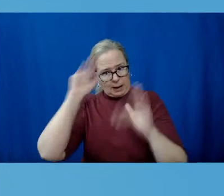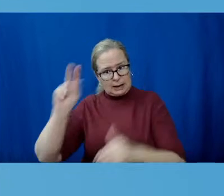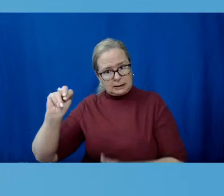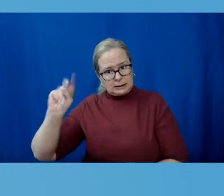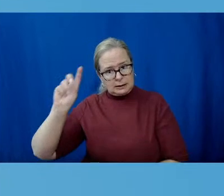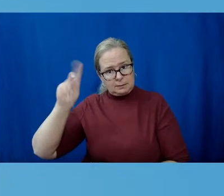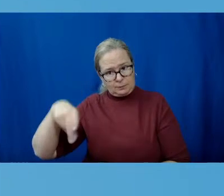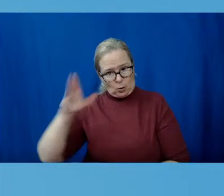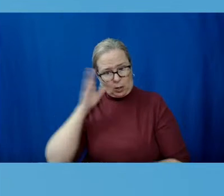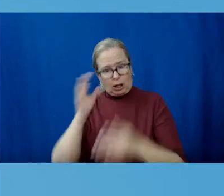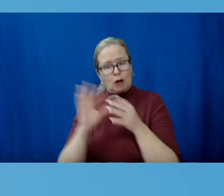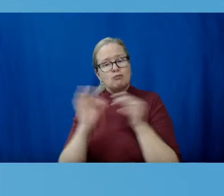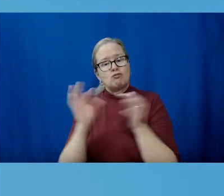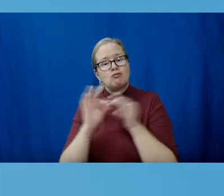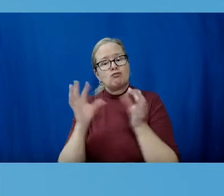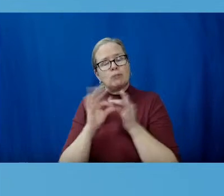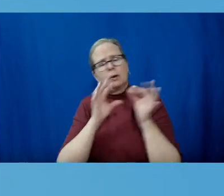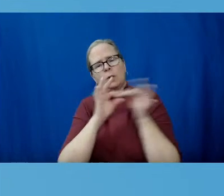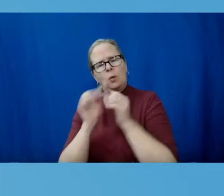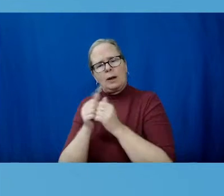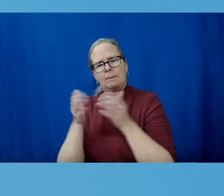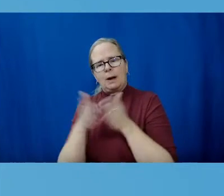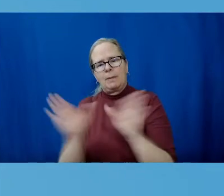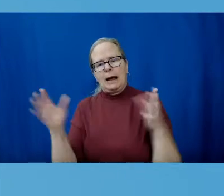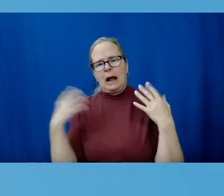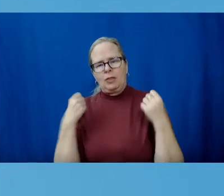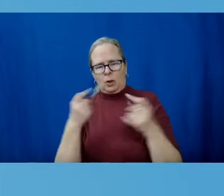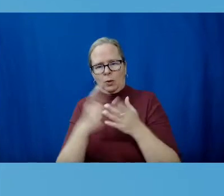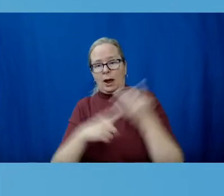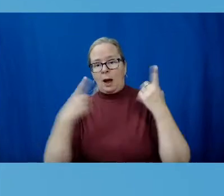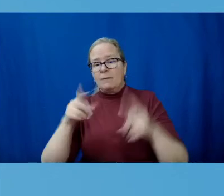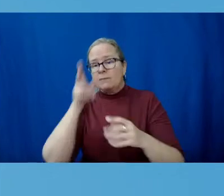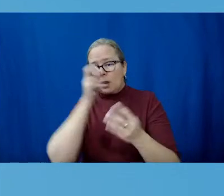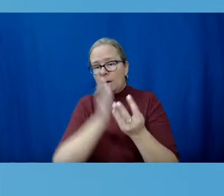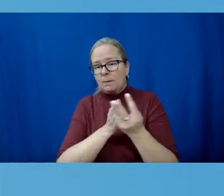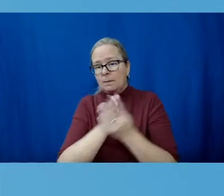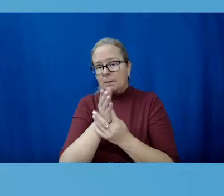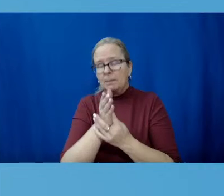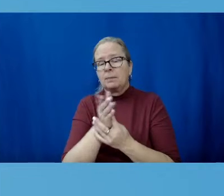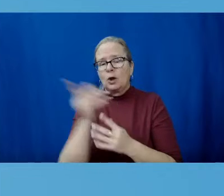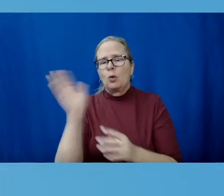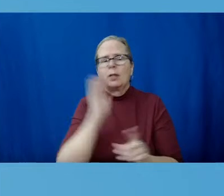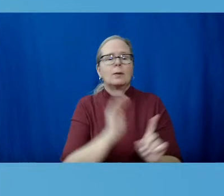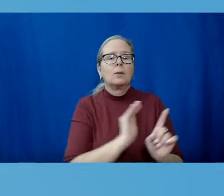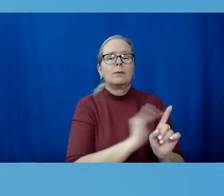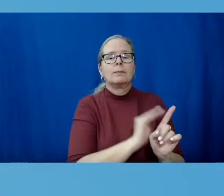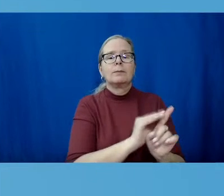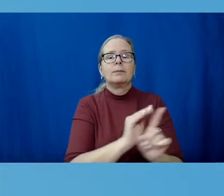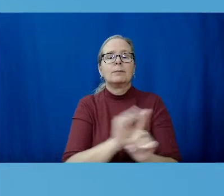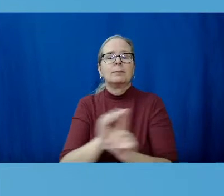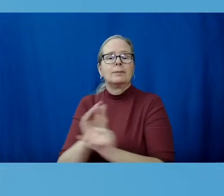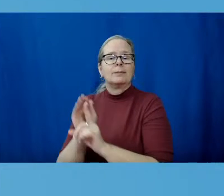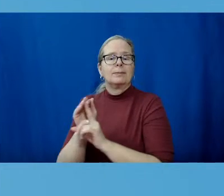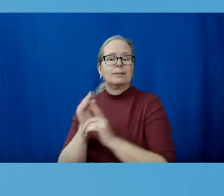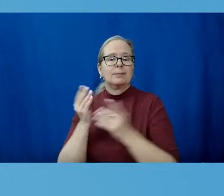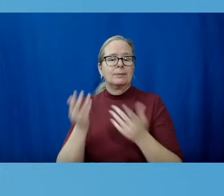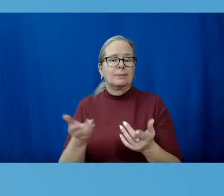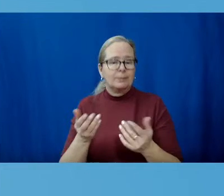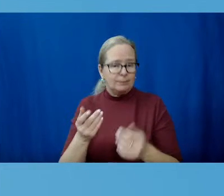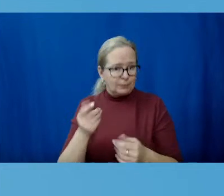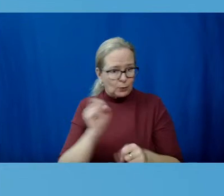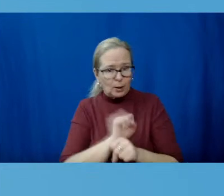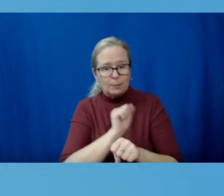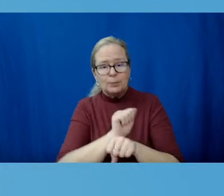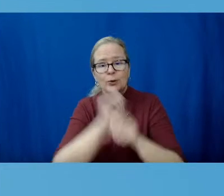government tripped up its own feet many times, made bad decisions. So even though Kenny is trying to focus on the economy